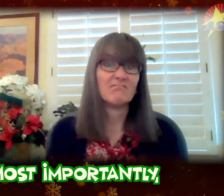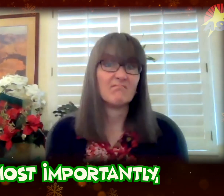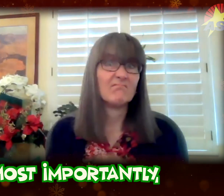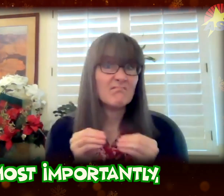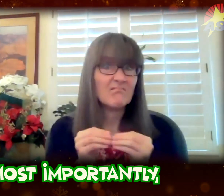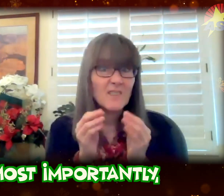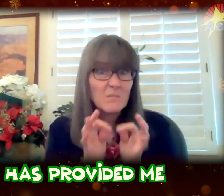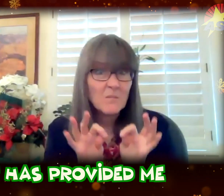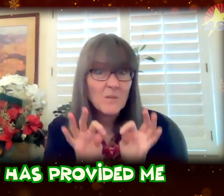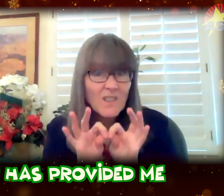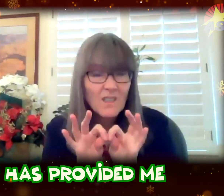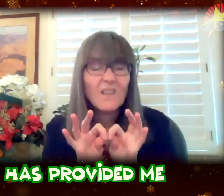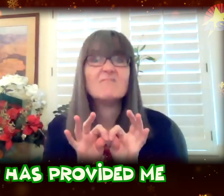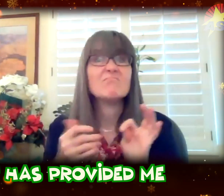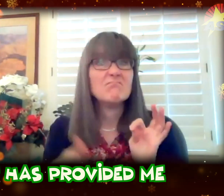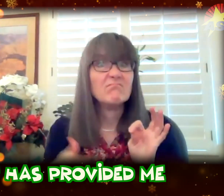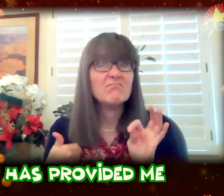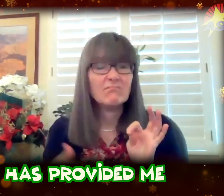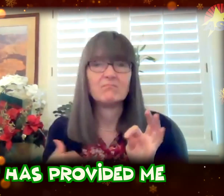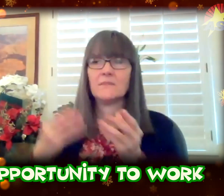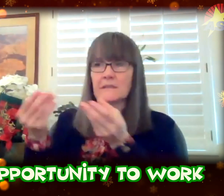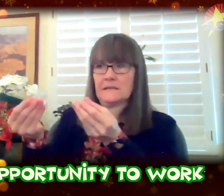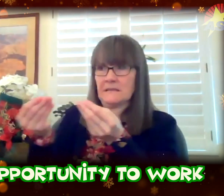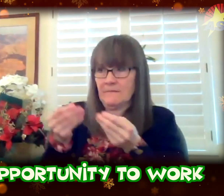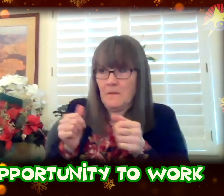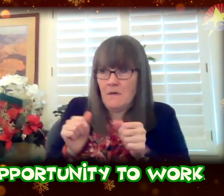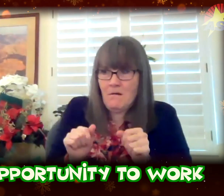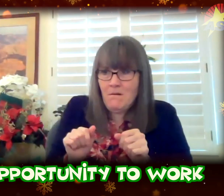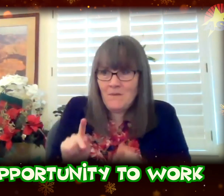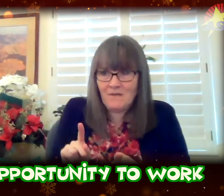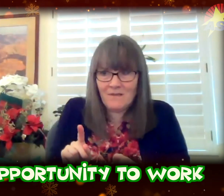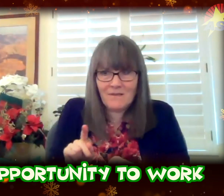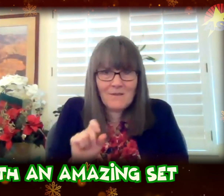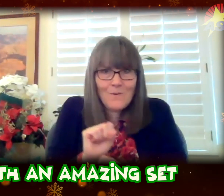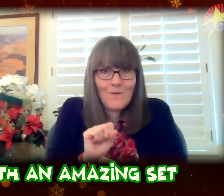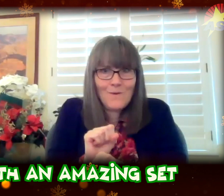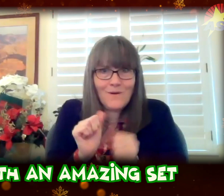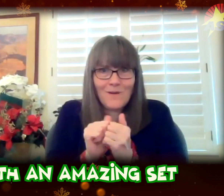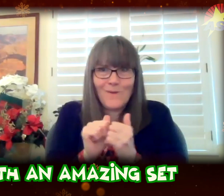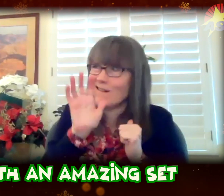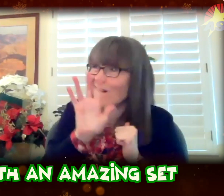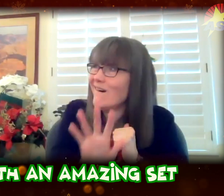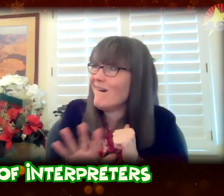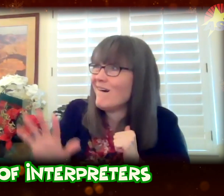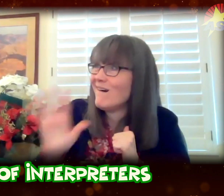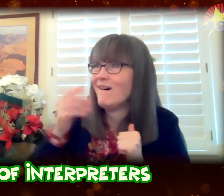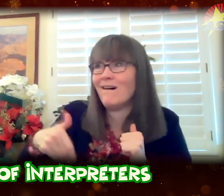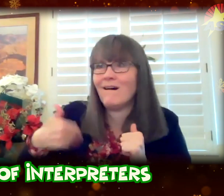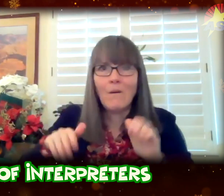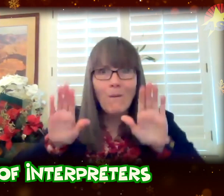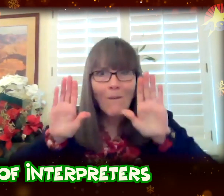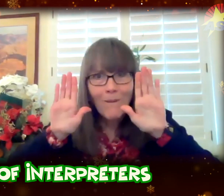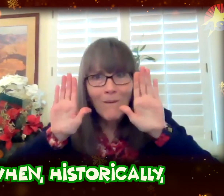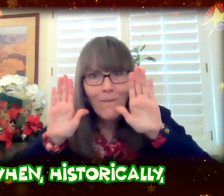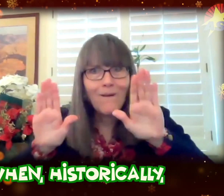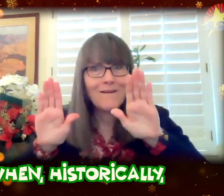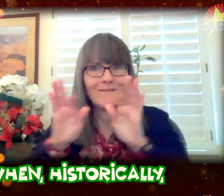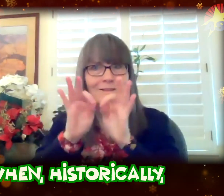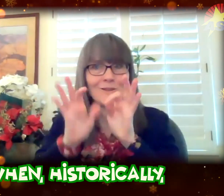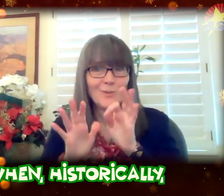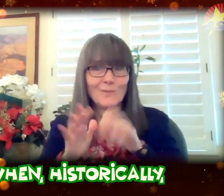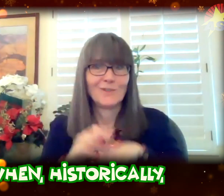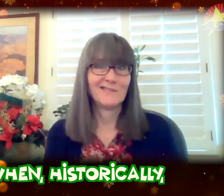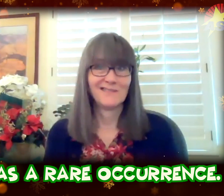Most importantly, it has provided me the opportunity to work with an amazing set of interpreters